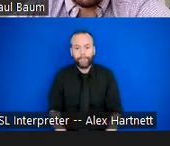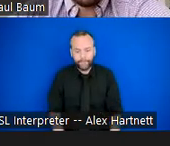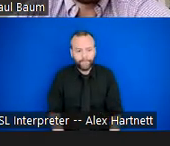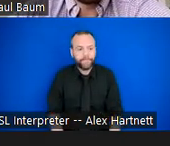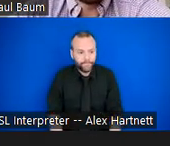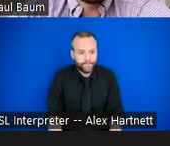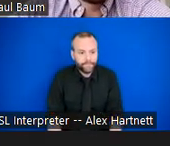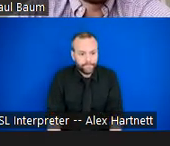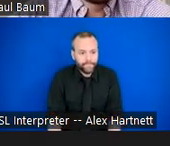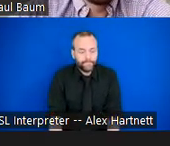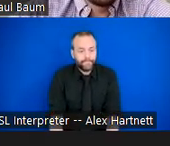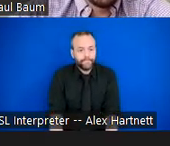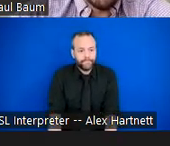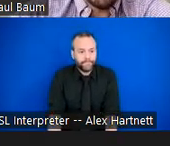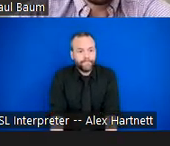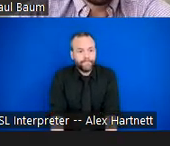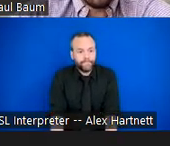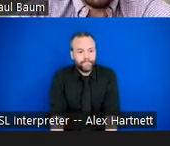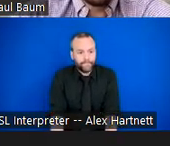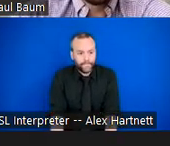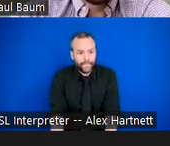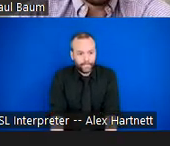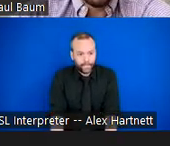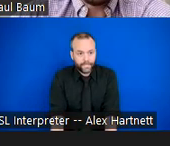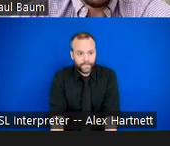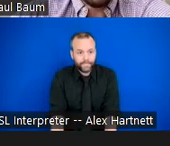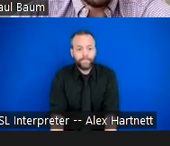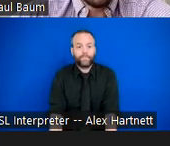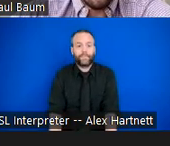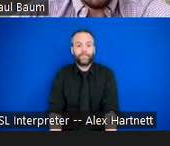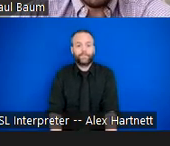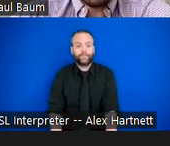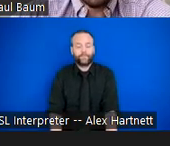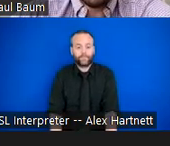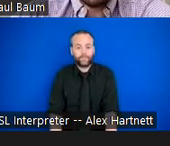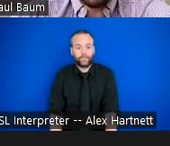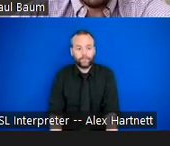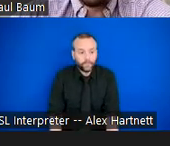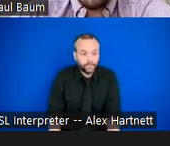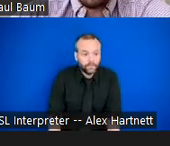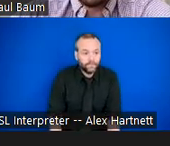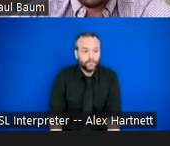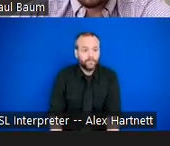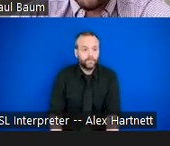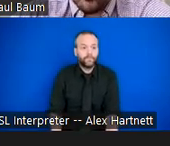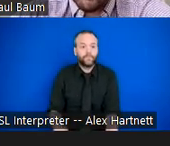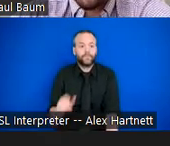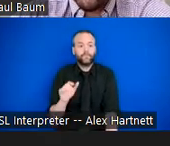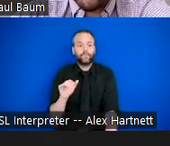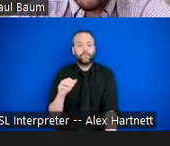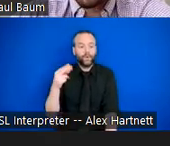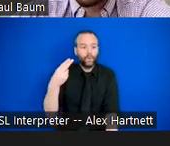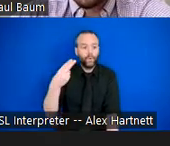of Equality California. Huang called the bill timely and necessary in the fight against